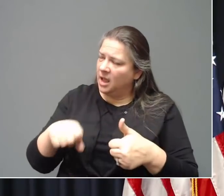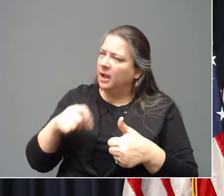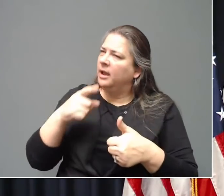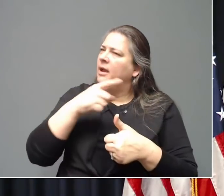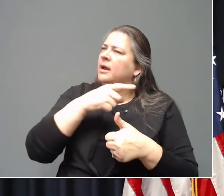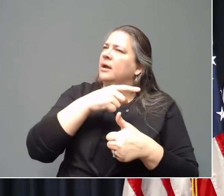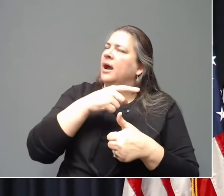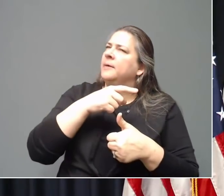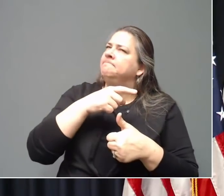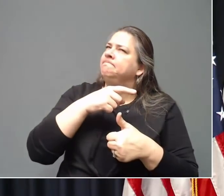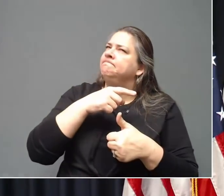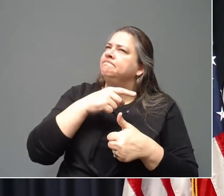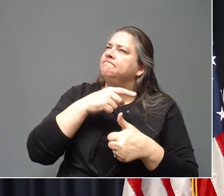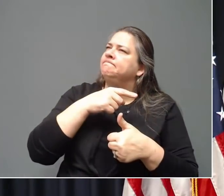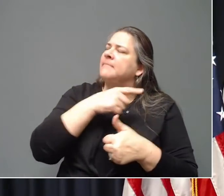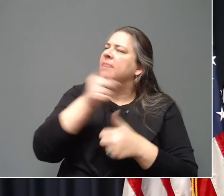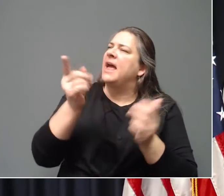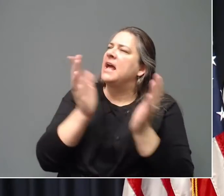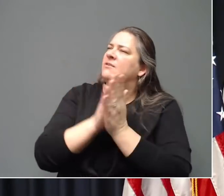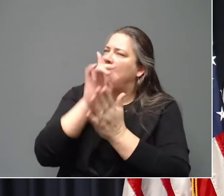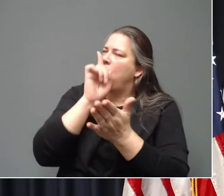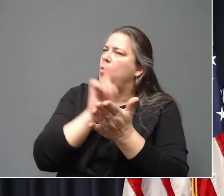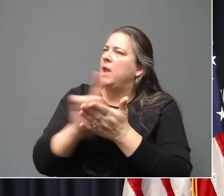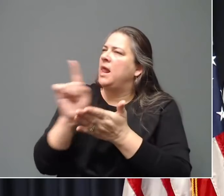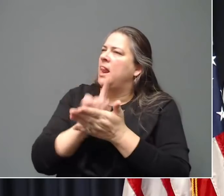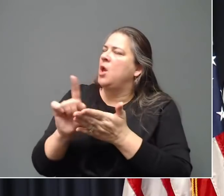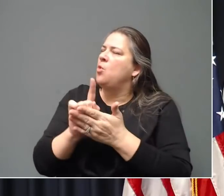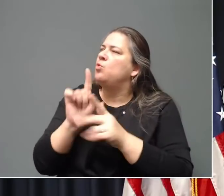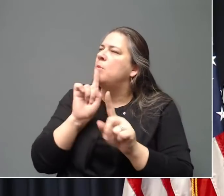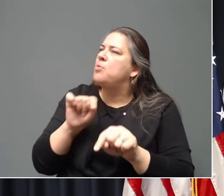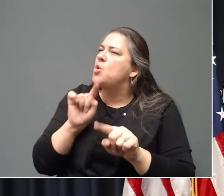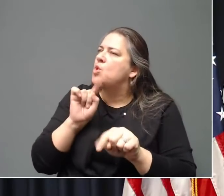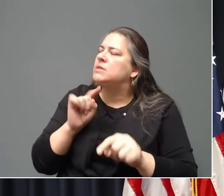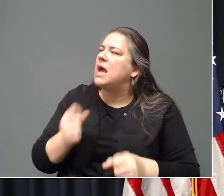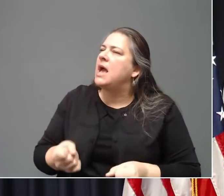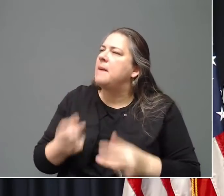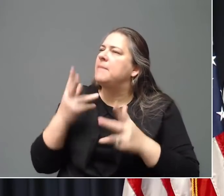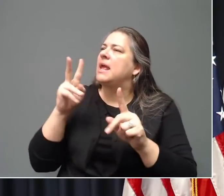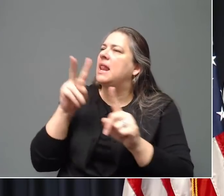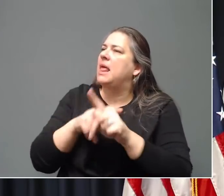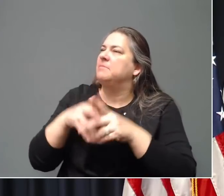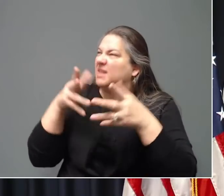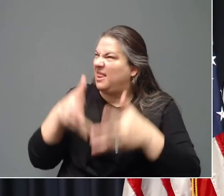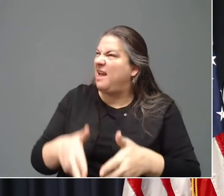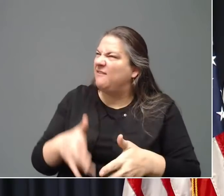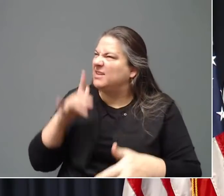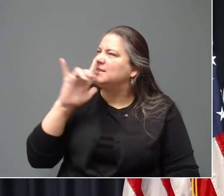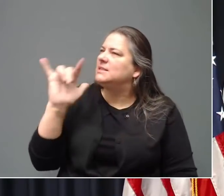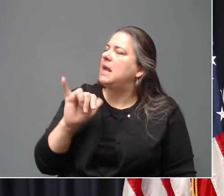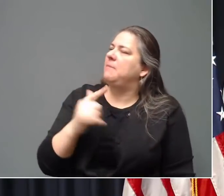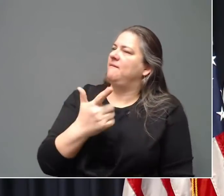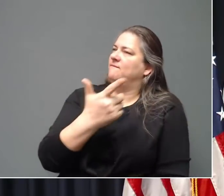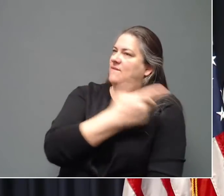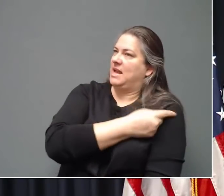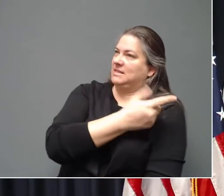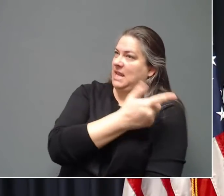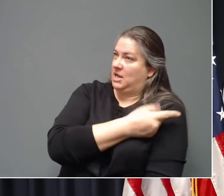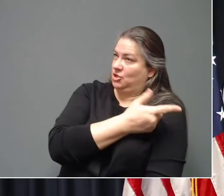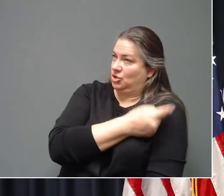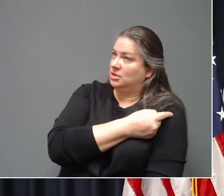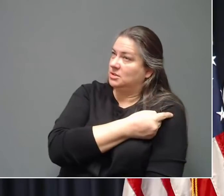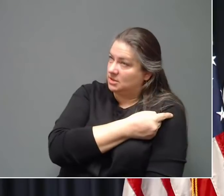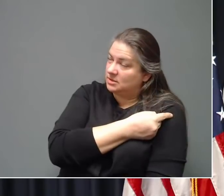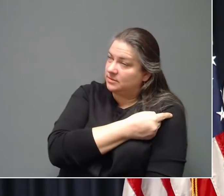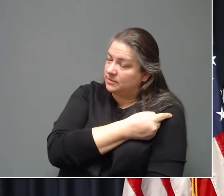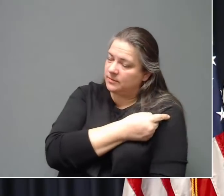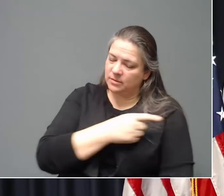requested getting weekly reports as to how many claims remain, much like we get on vaccinations and the numbers. And the other is we